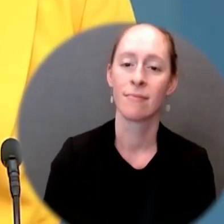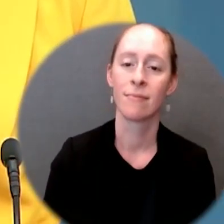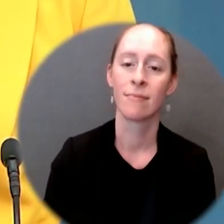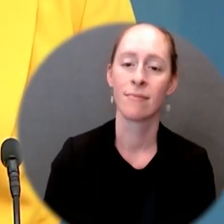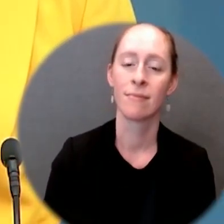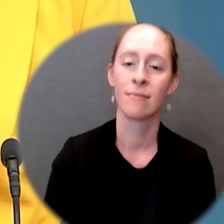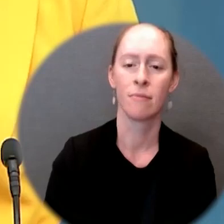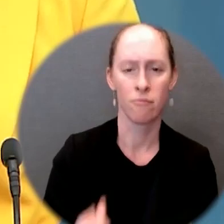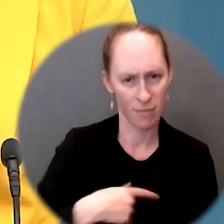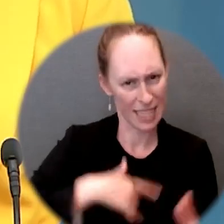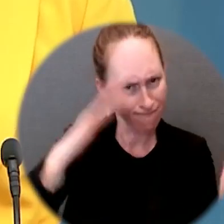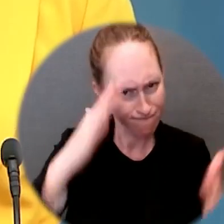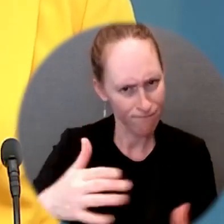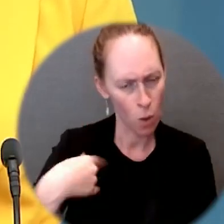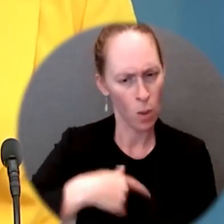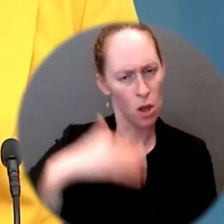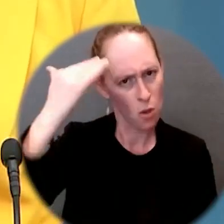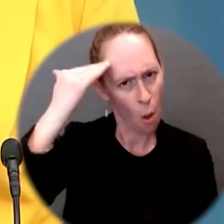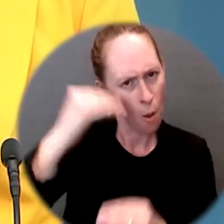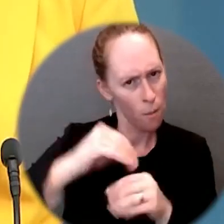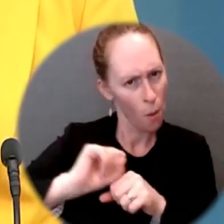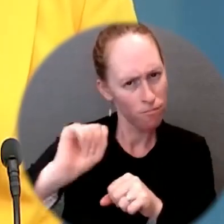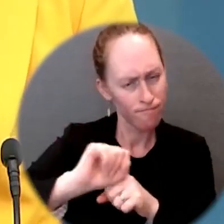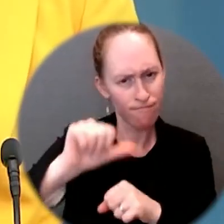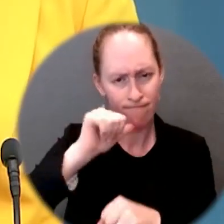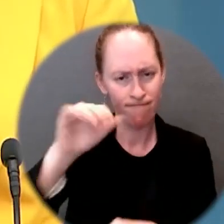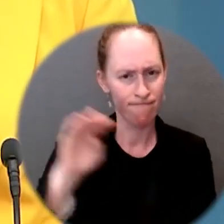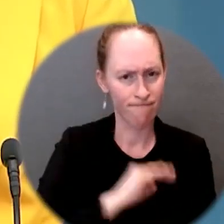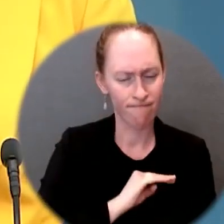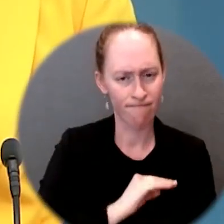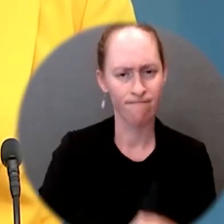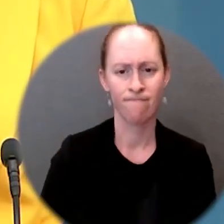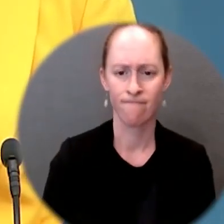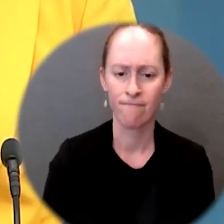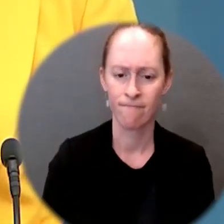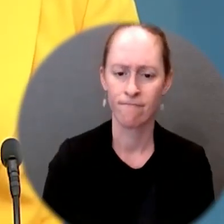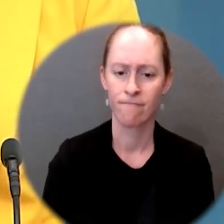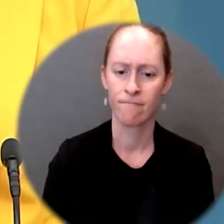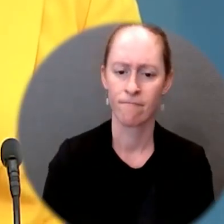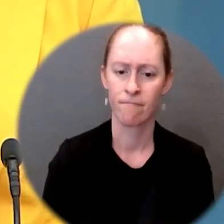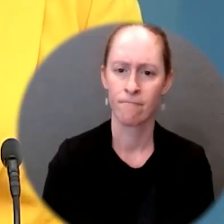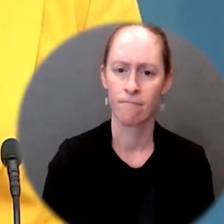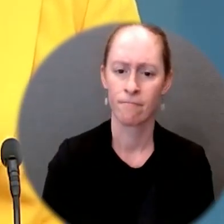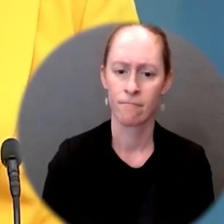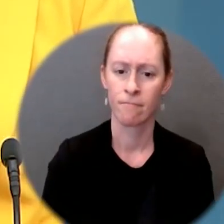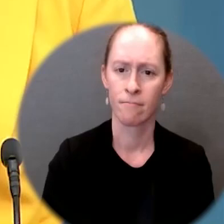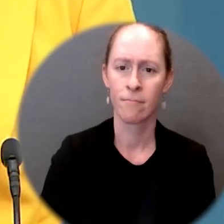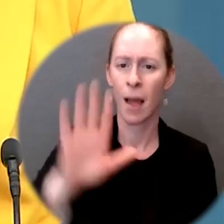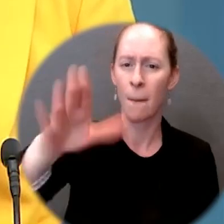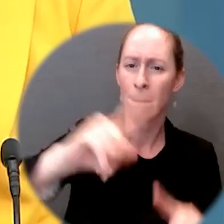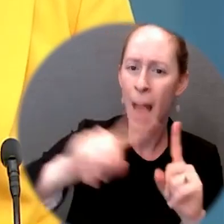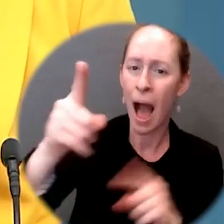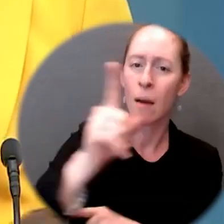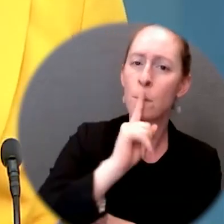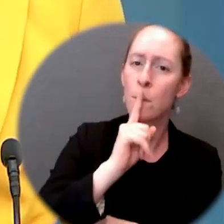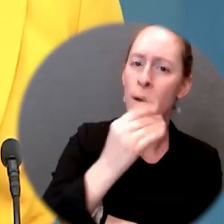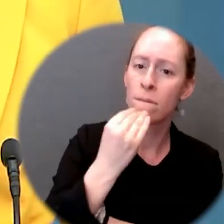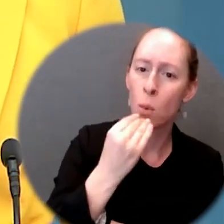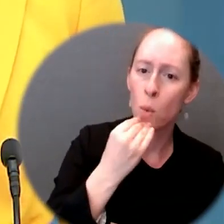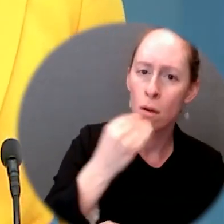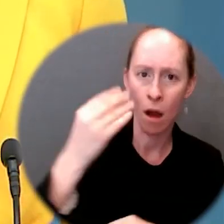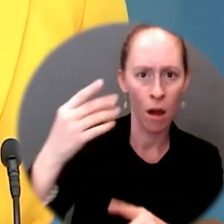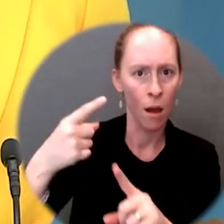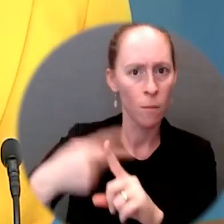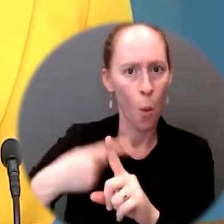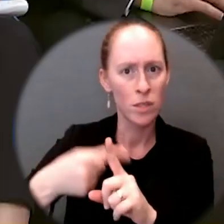are very, very focused on as well. The more work that we have to do to get this more down, costs are down for American families. But this bill